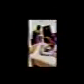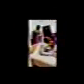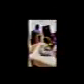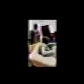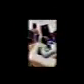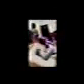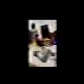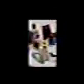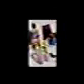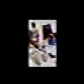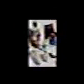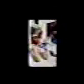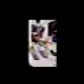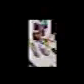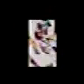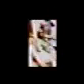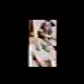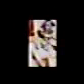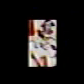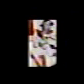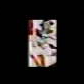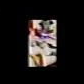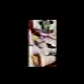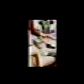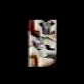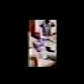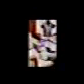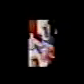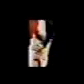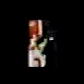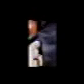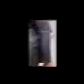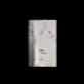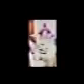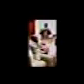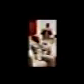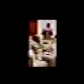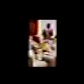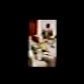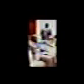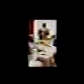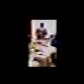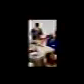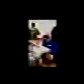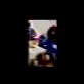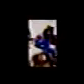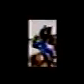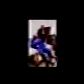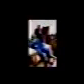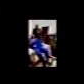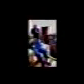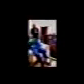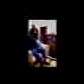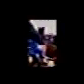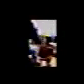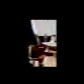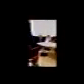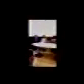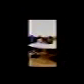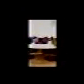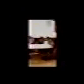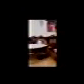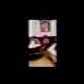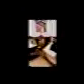supernatural deliverance, I pray, Lord, no yoke will remain. No curse will remain.